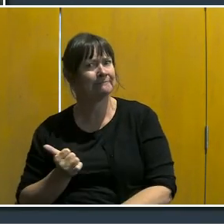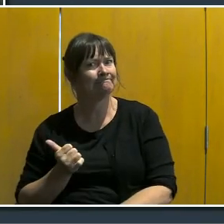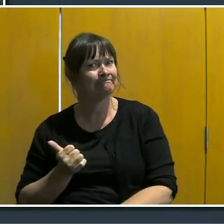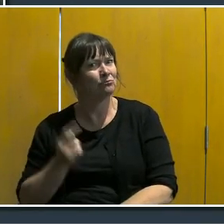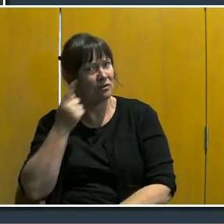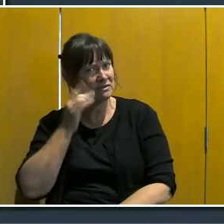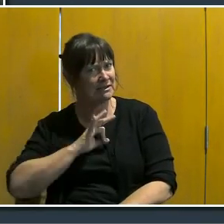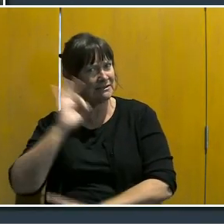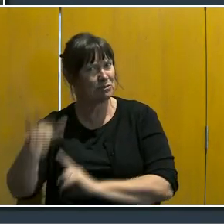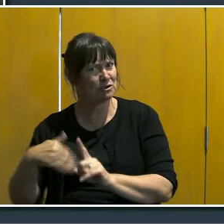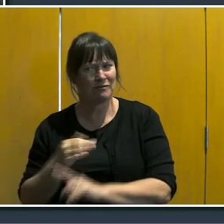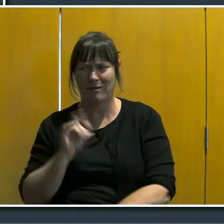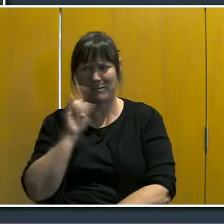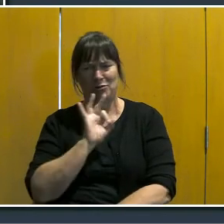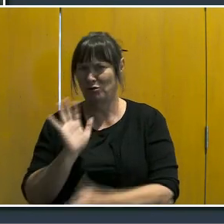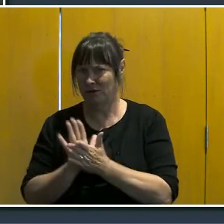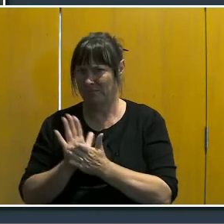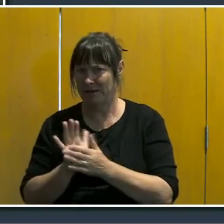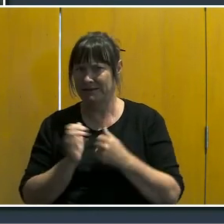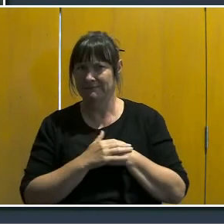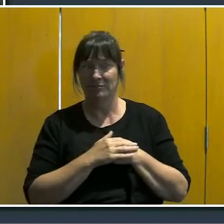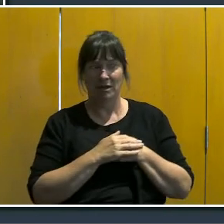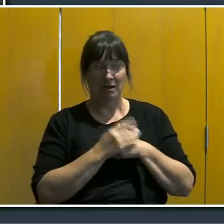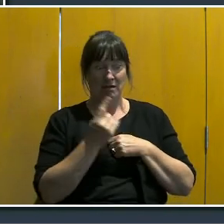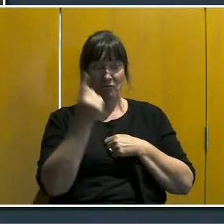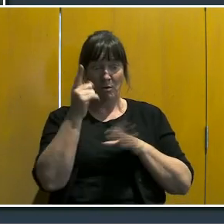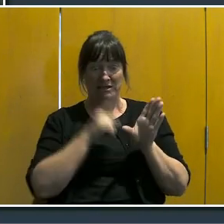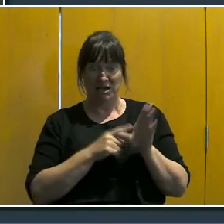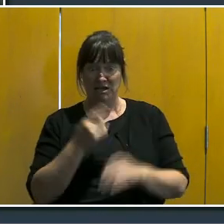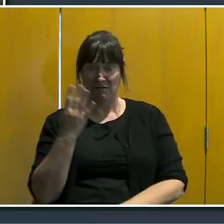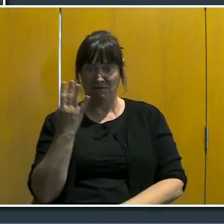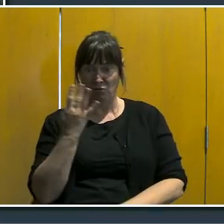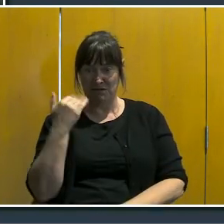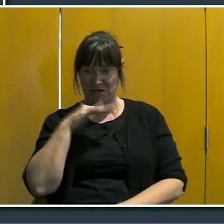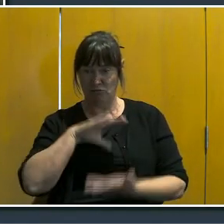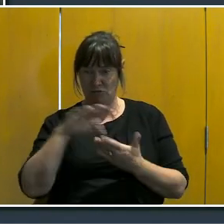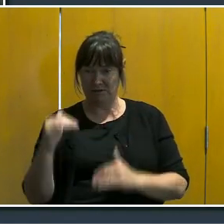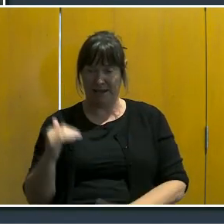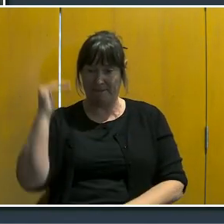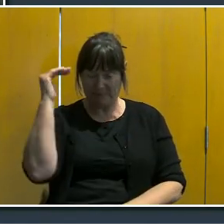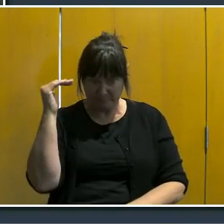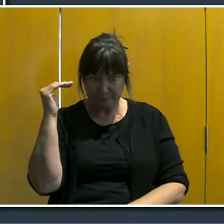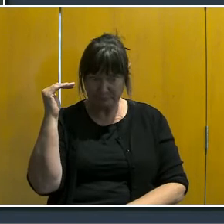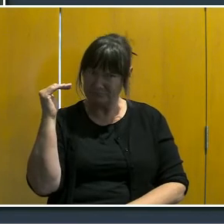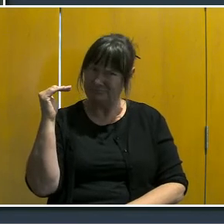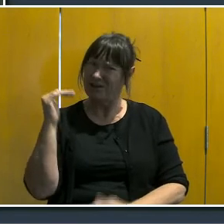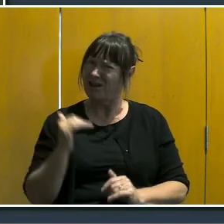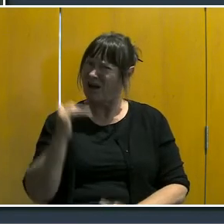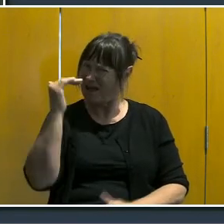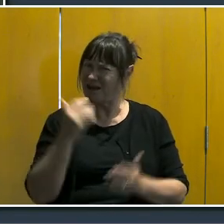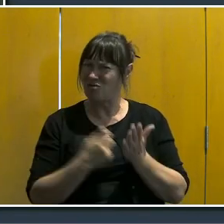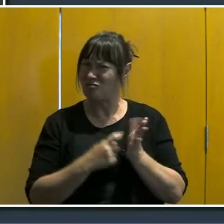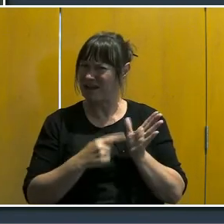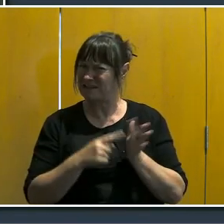quite difficult. I think from my point of view, I get a $1,400 increase a year. Well, it's similar to the $30 a week of other ratepayers. Where does that